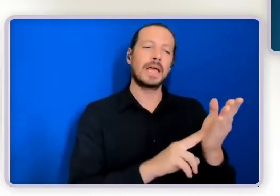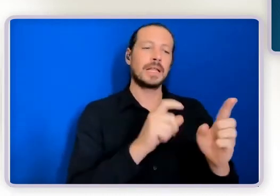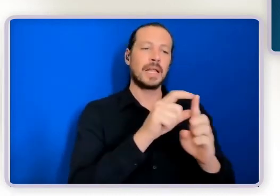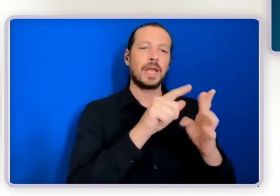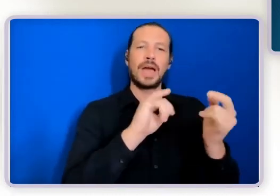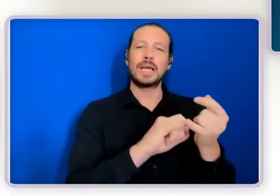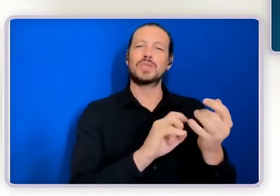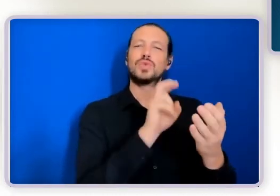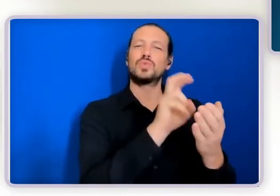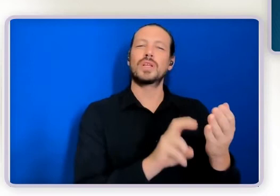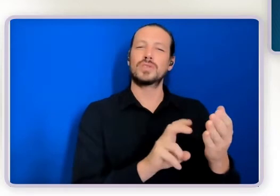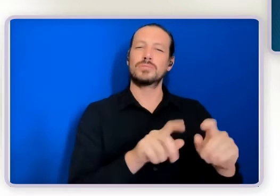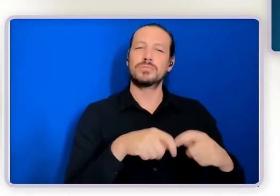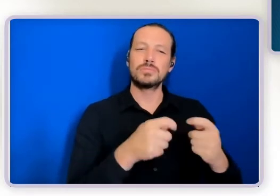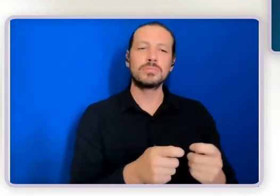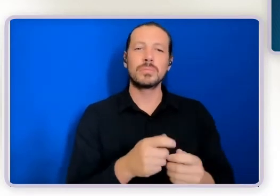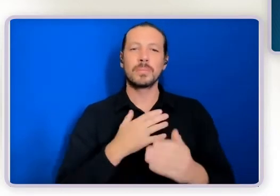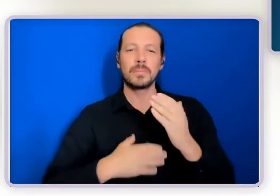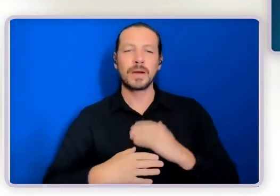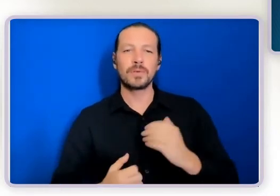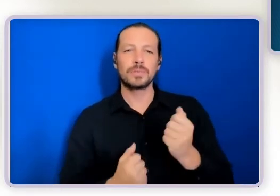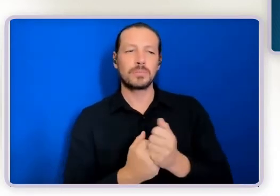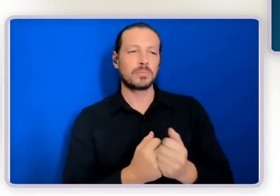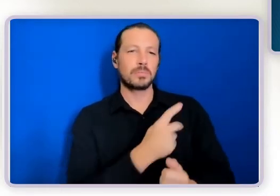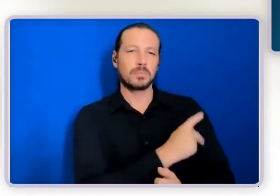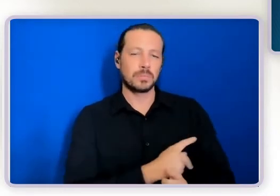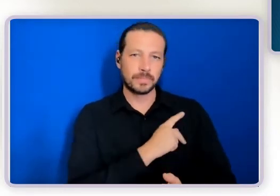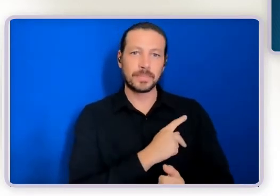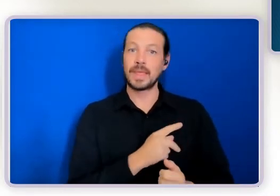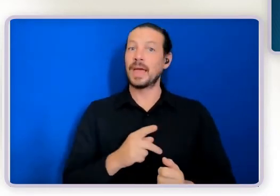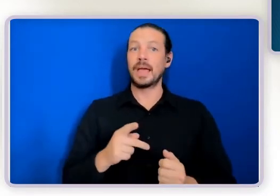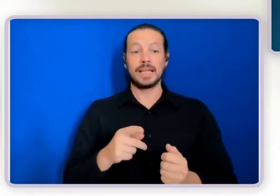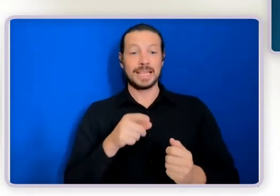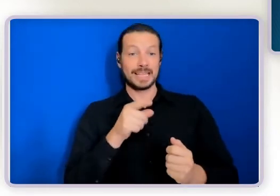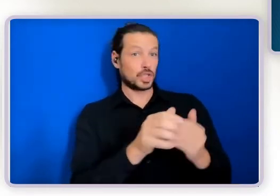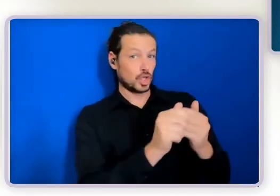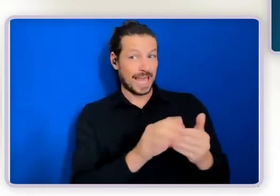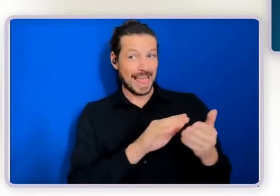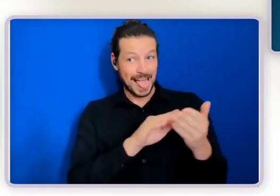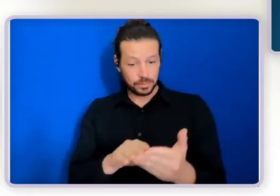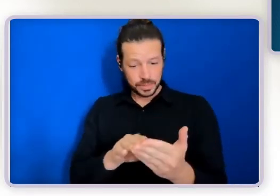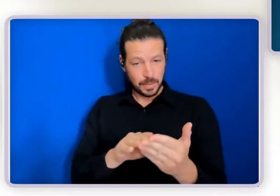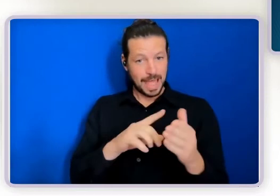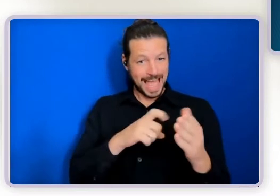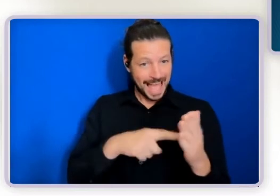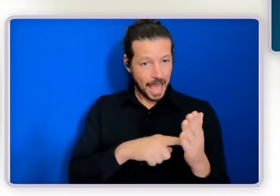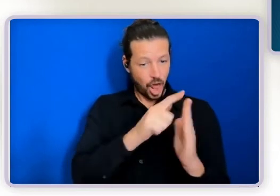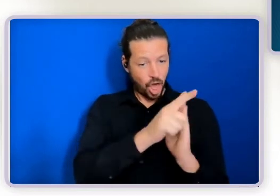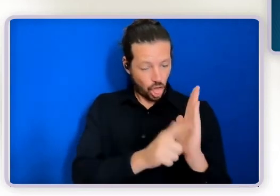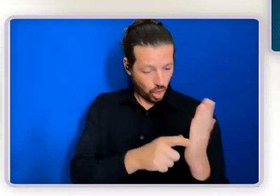support practitioners to meet their obligations under the Act, the relevant Act and